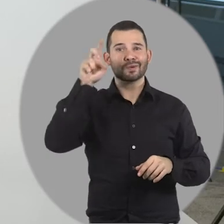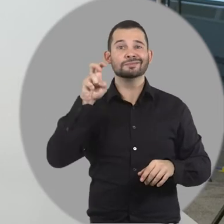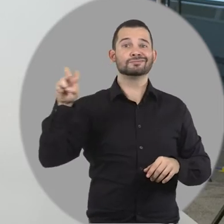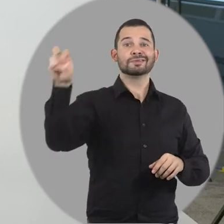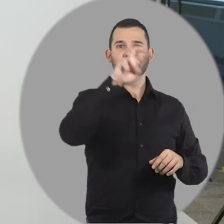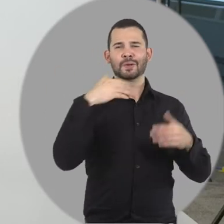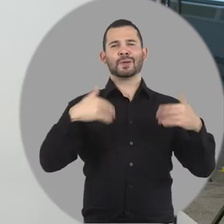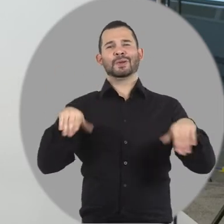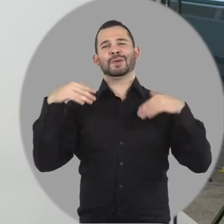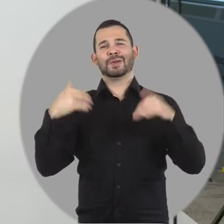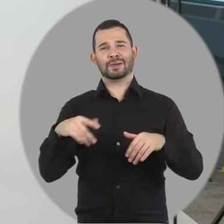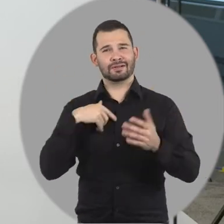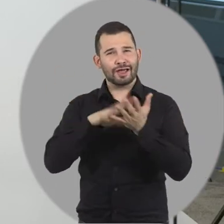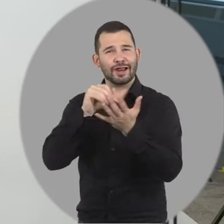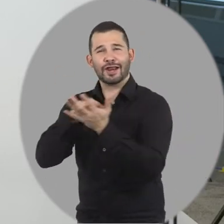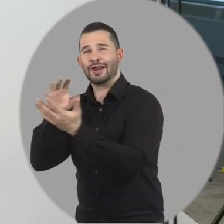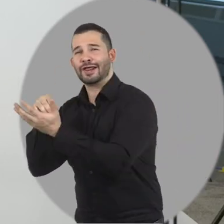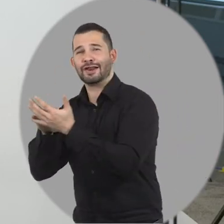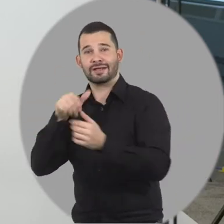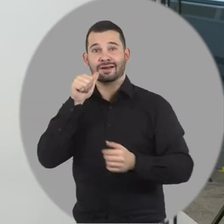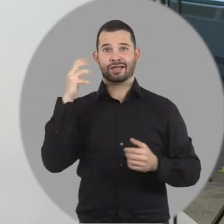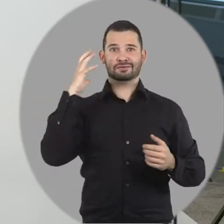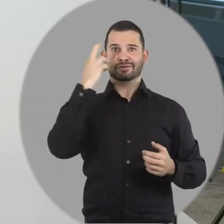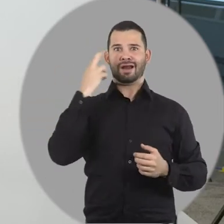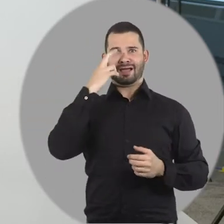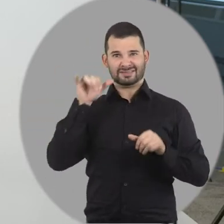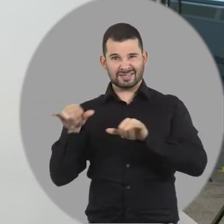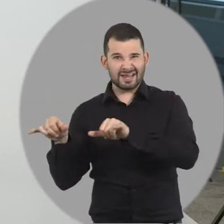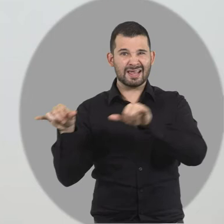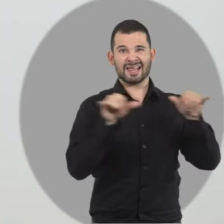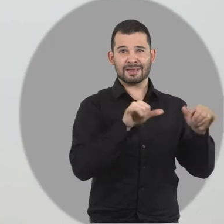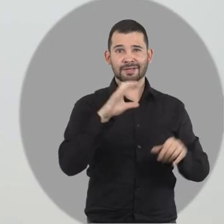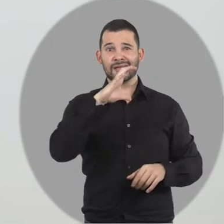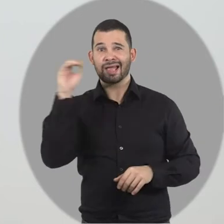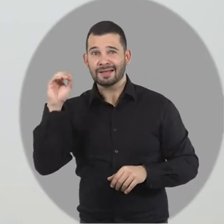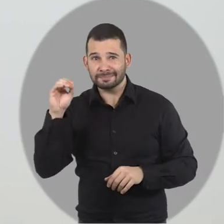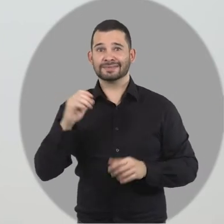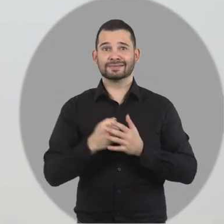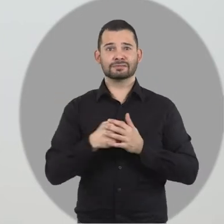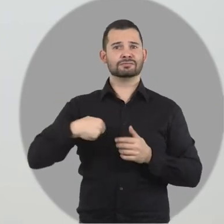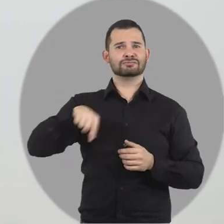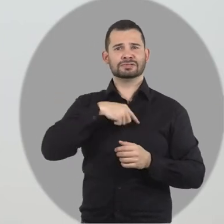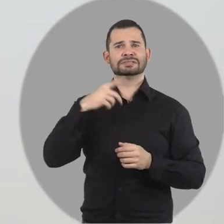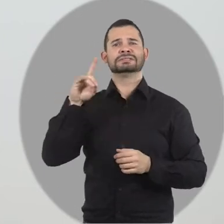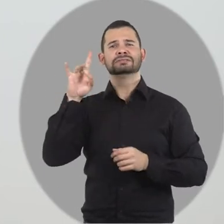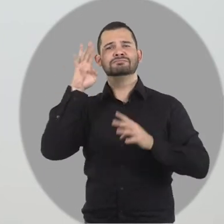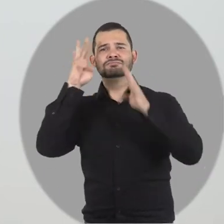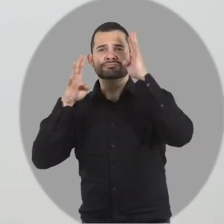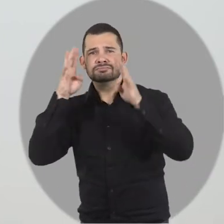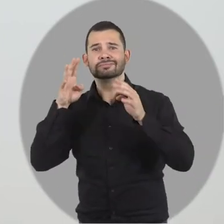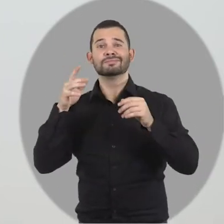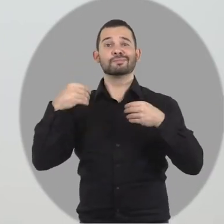And OMG, I didn't know I worked for the same company. From engineers, digital